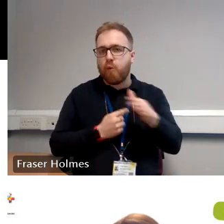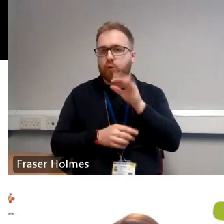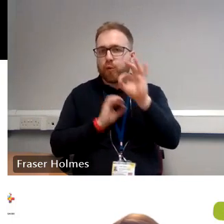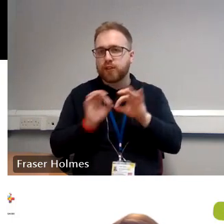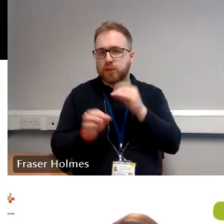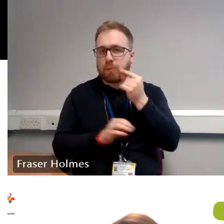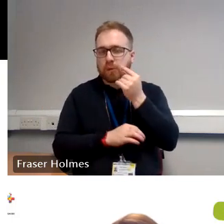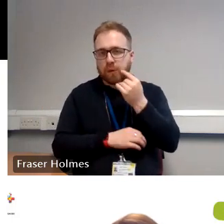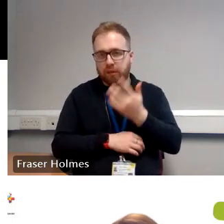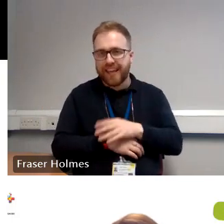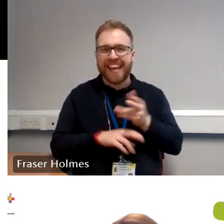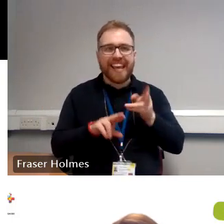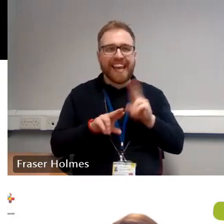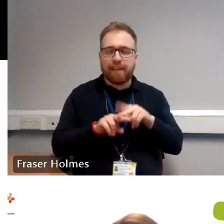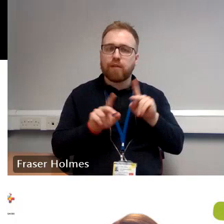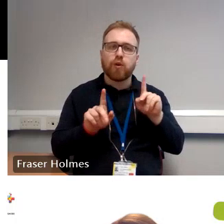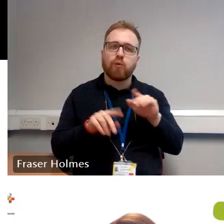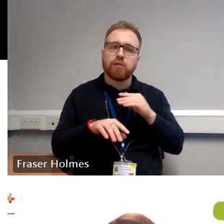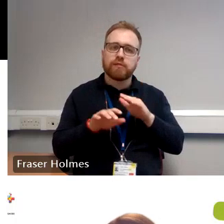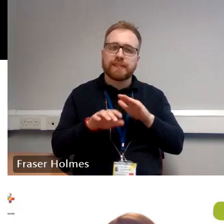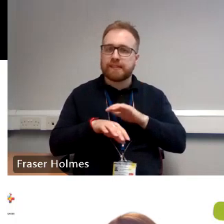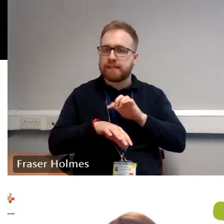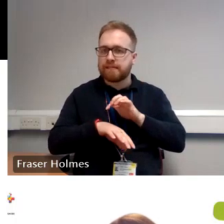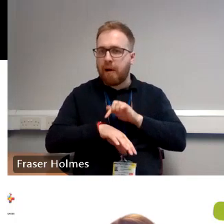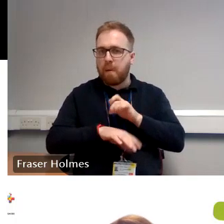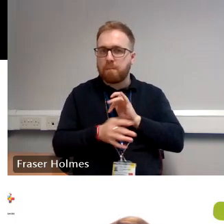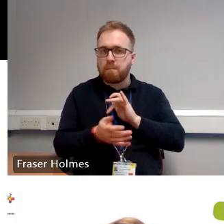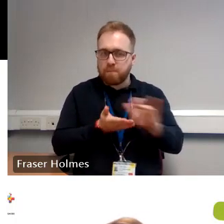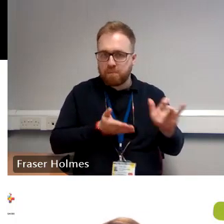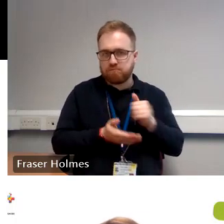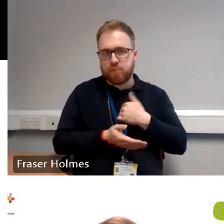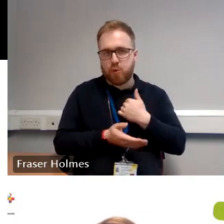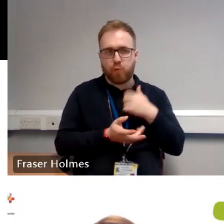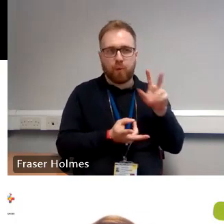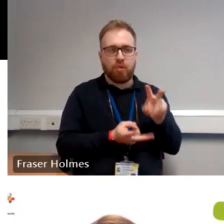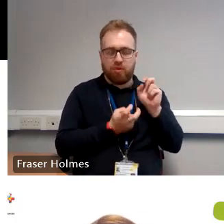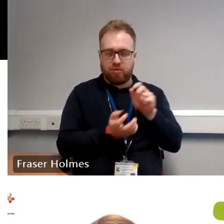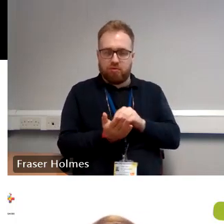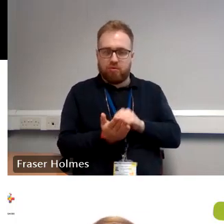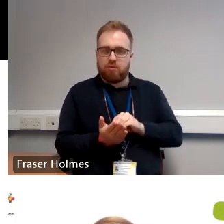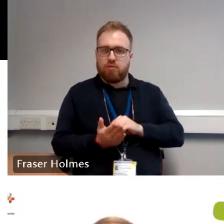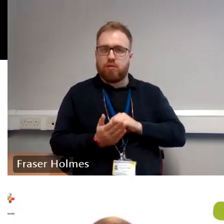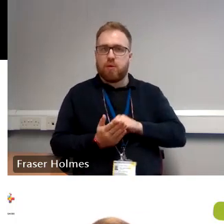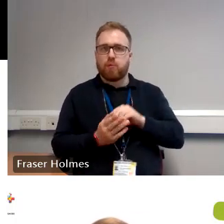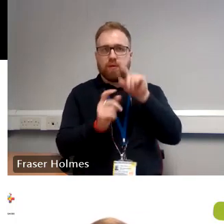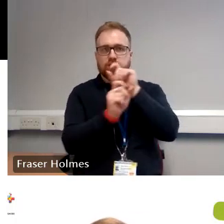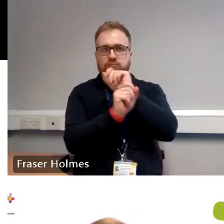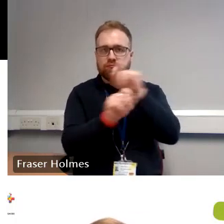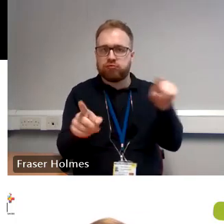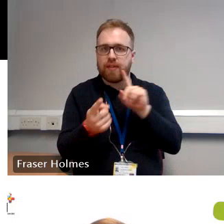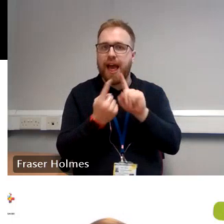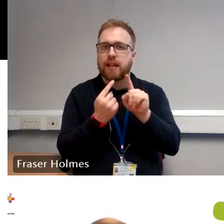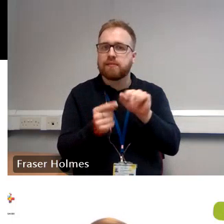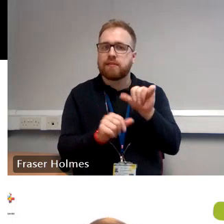If we don't get through them all, apologies, but we'll pick them up, we'll collate them and get back to people. We'll disseminate the answers after the